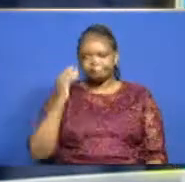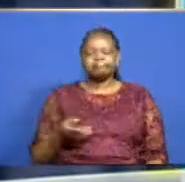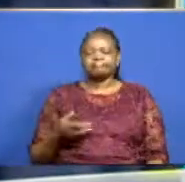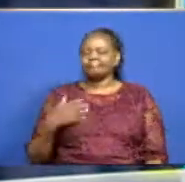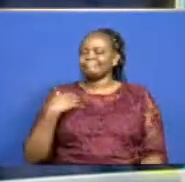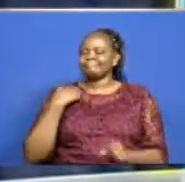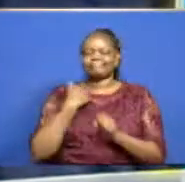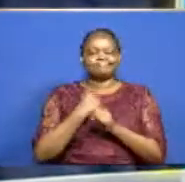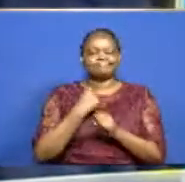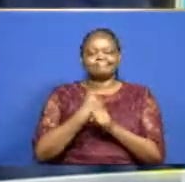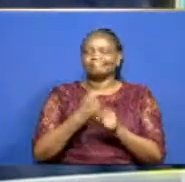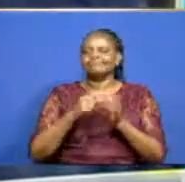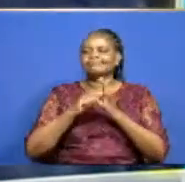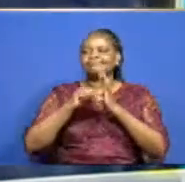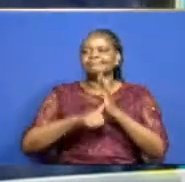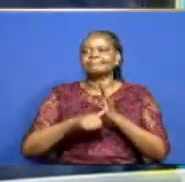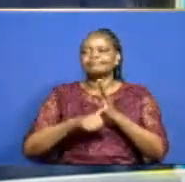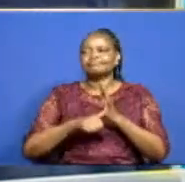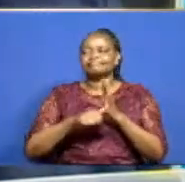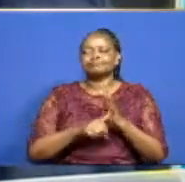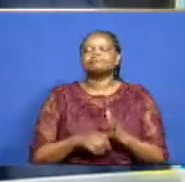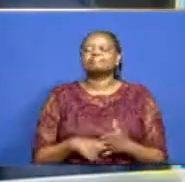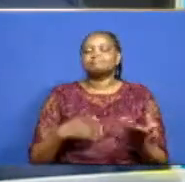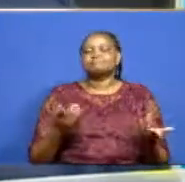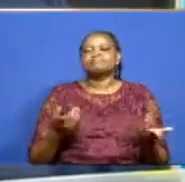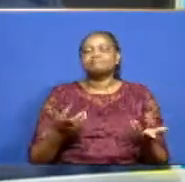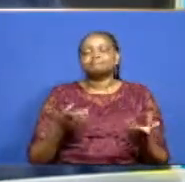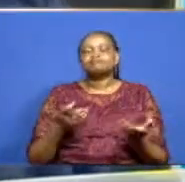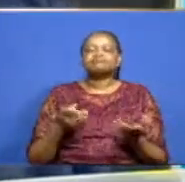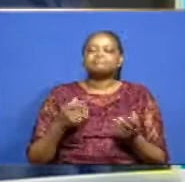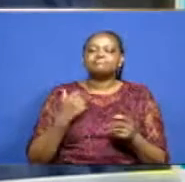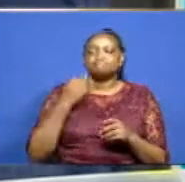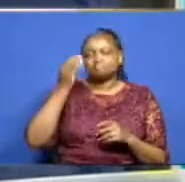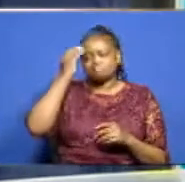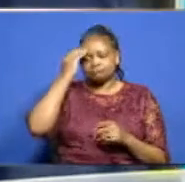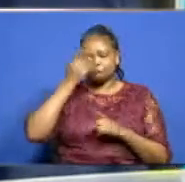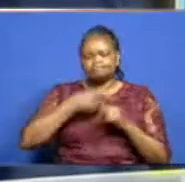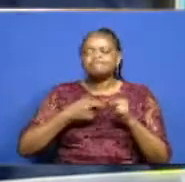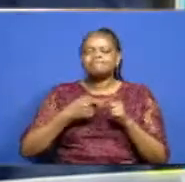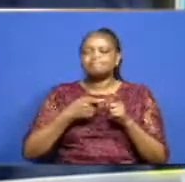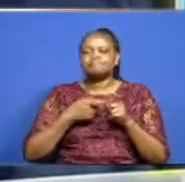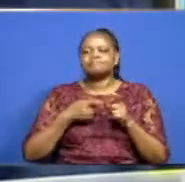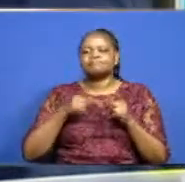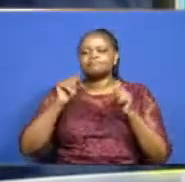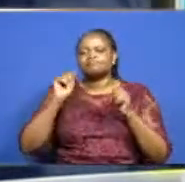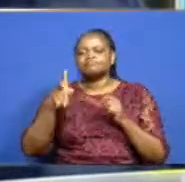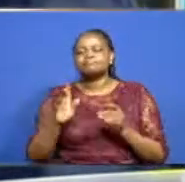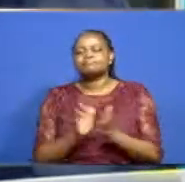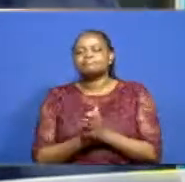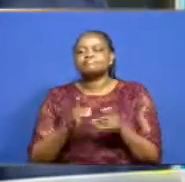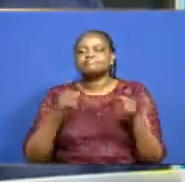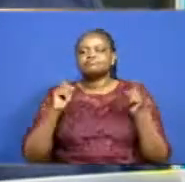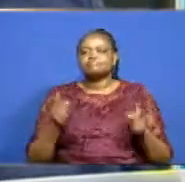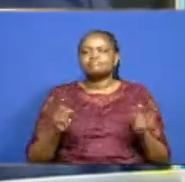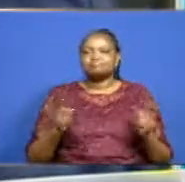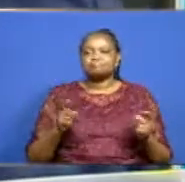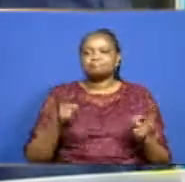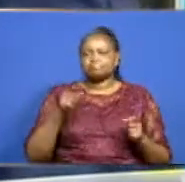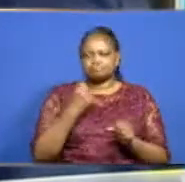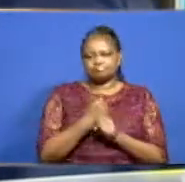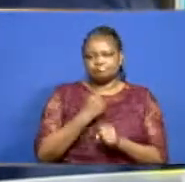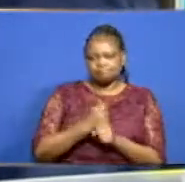place to provide radio and television education programs. This is also something that has been spearheaded by the